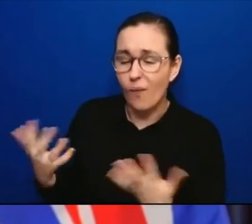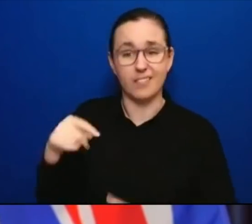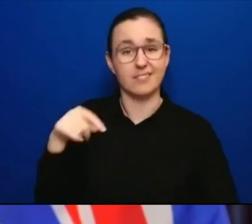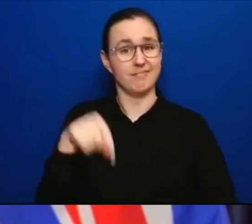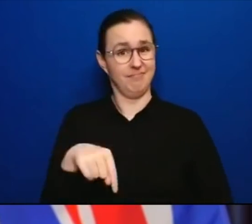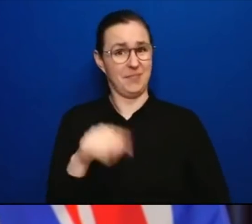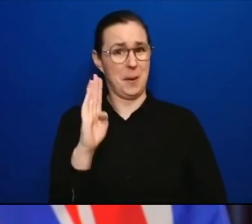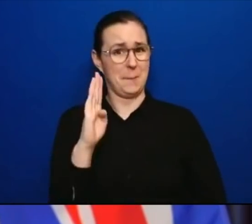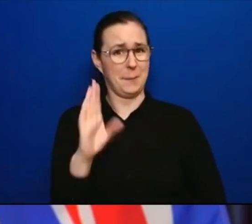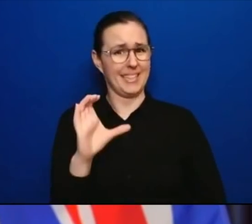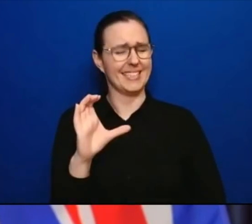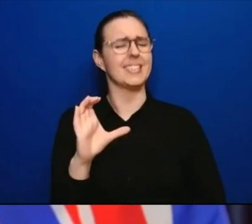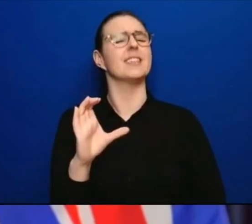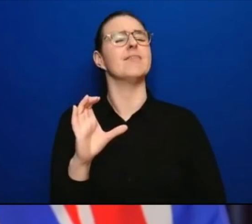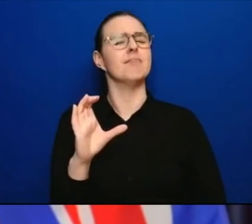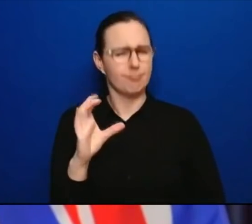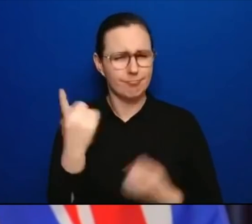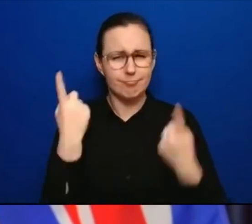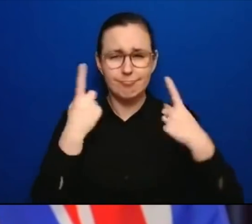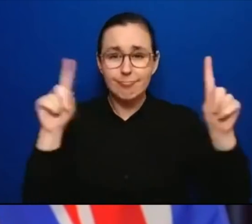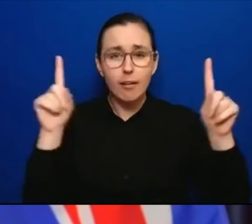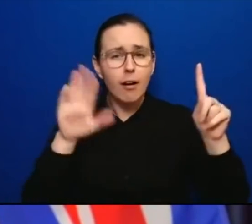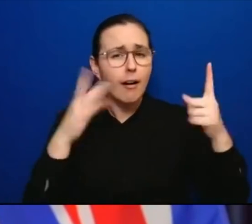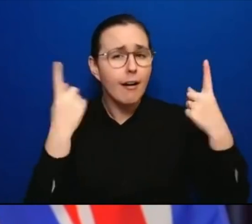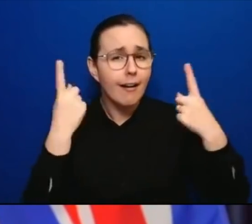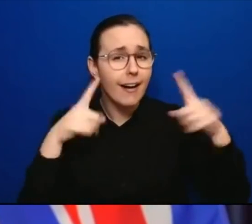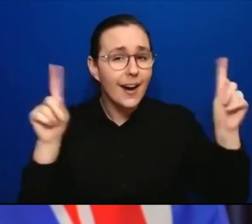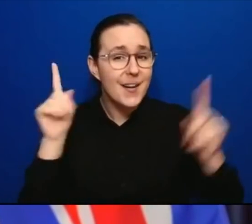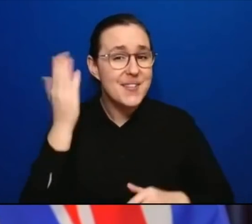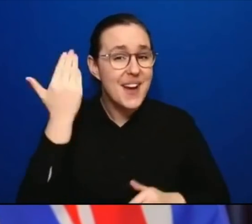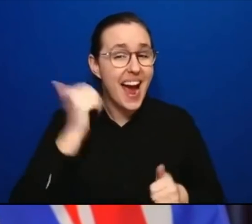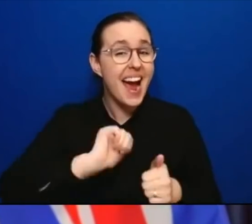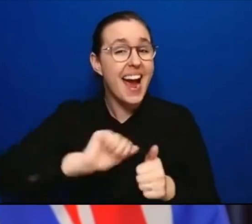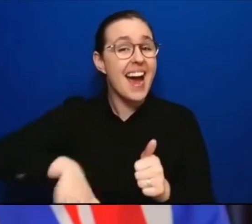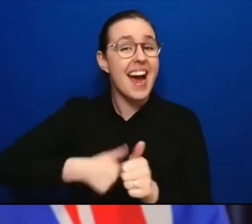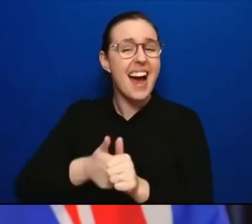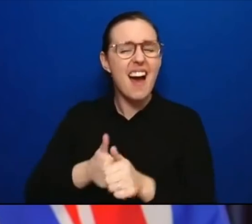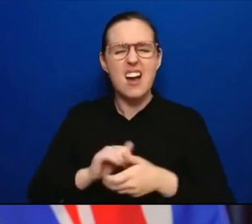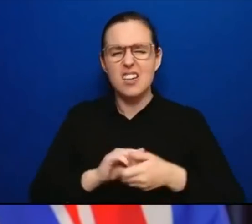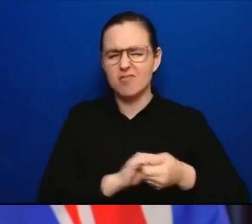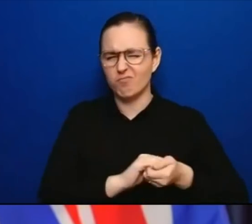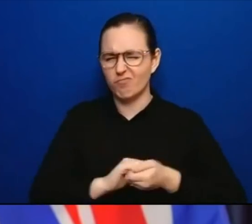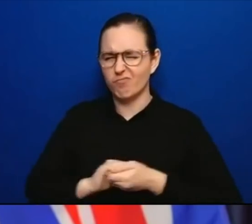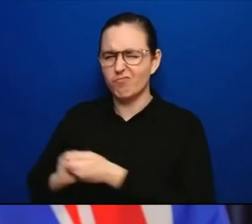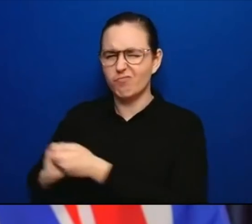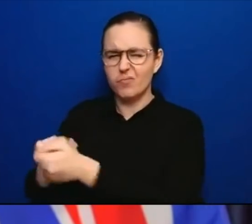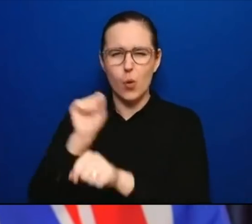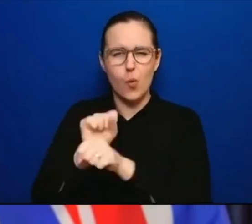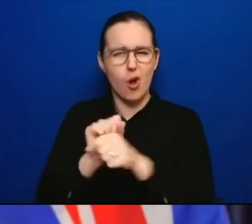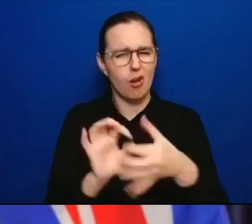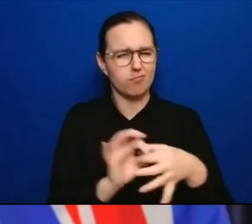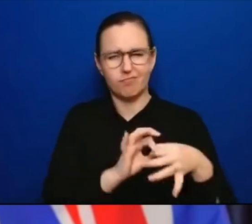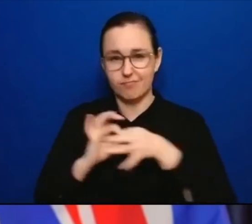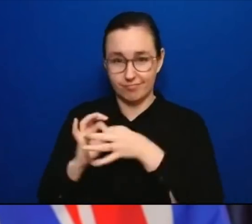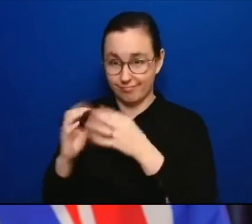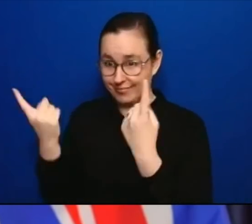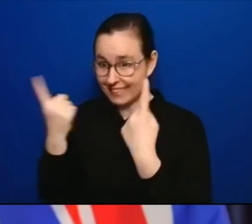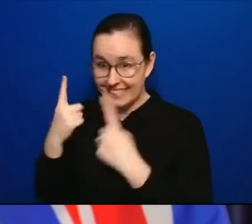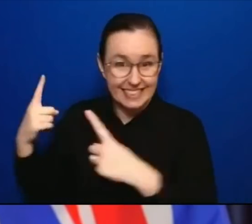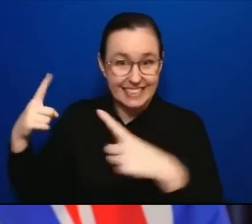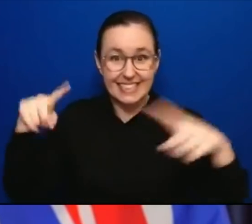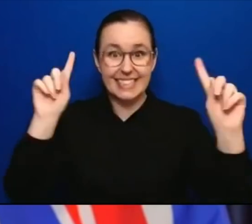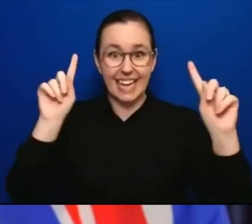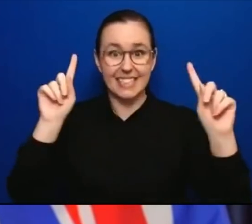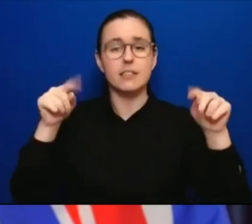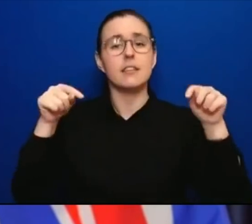British Columbia. And when we've succeeded, it's because we've worked together. All of our successes as a province, all